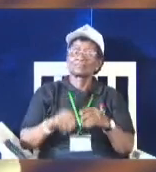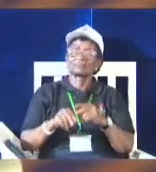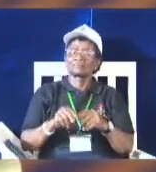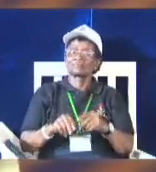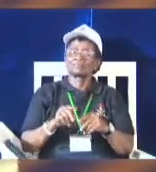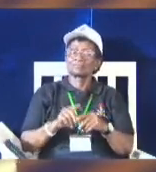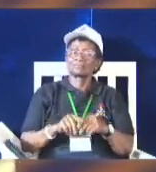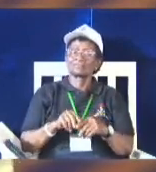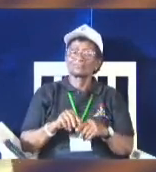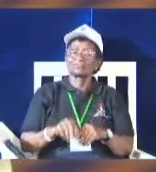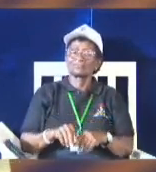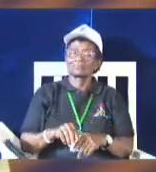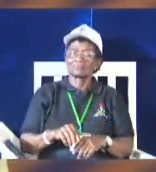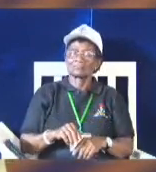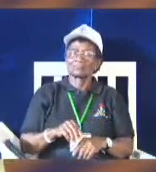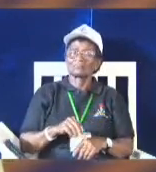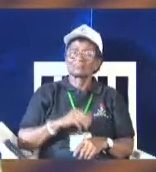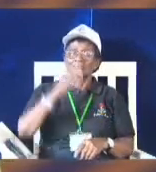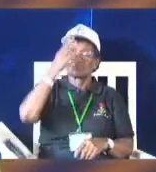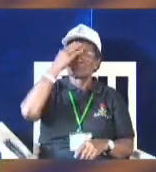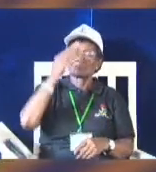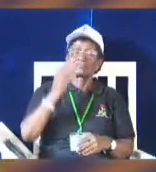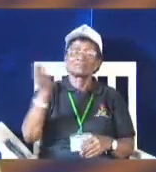I know there are some people here